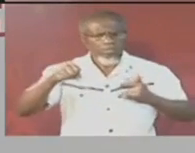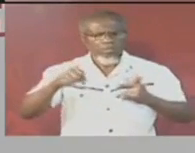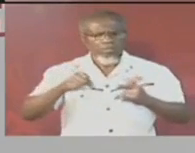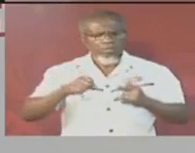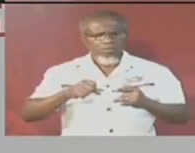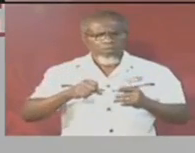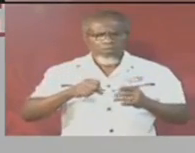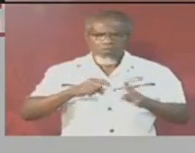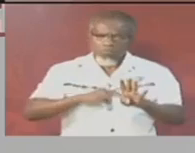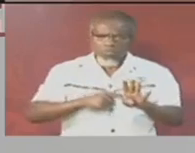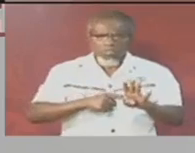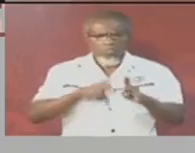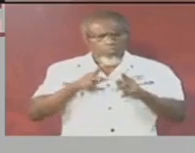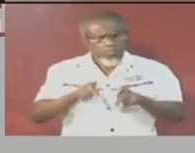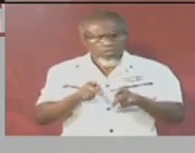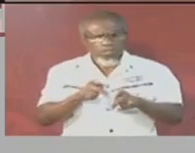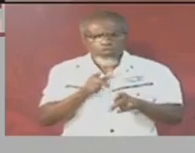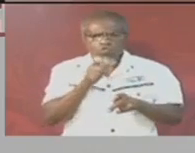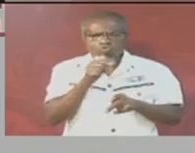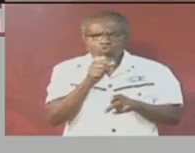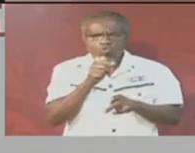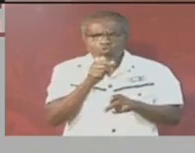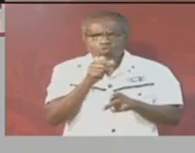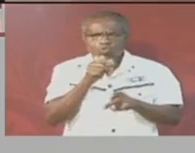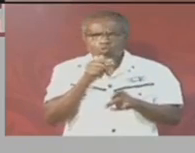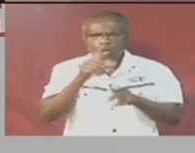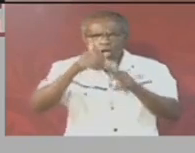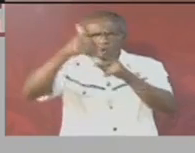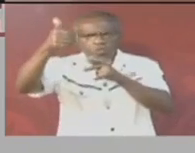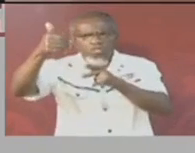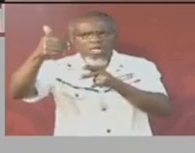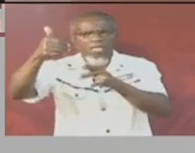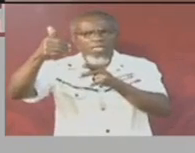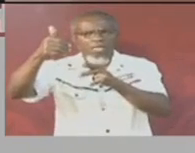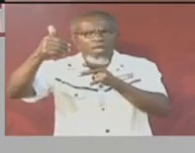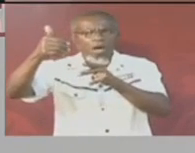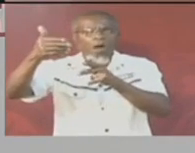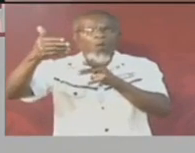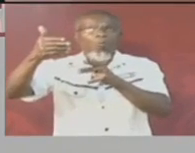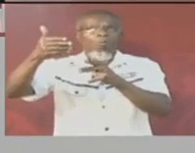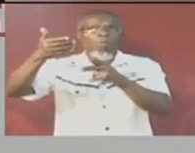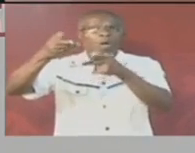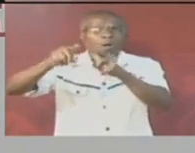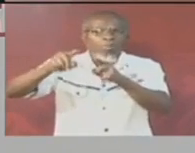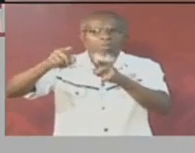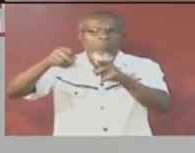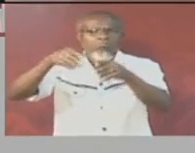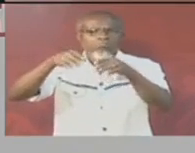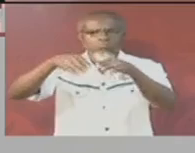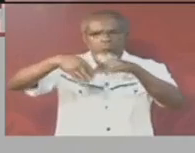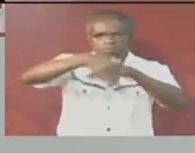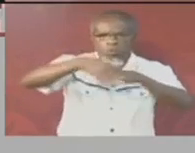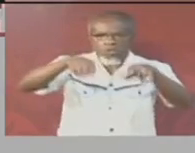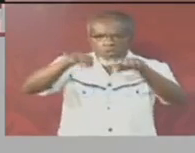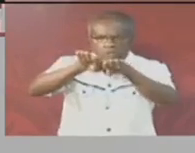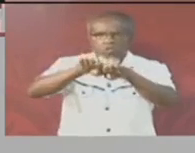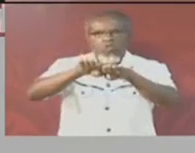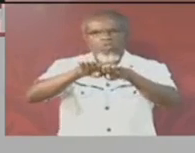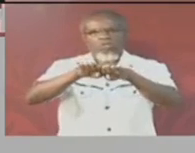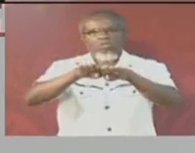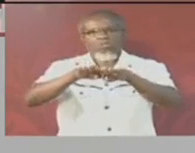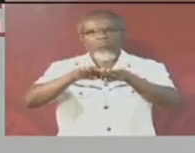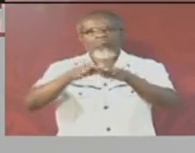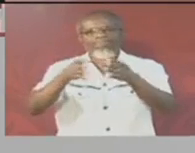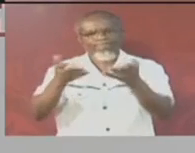who were genuinely caught when the borders were closed early last year, again with a view of